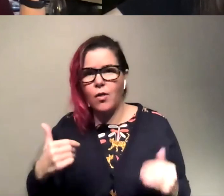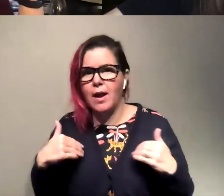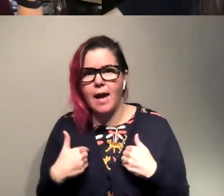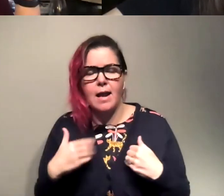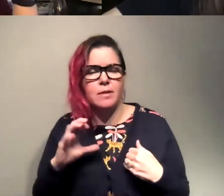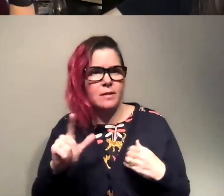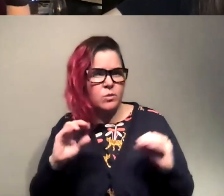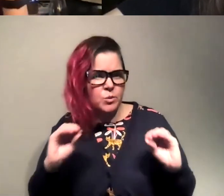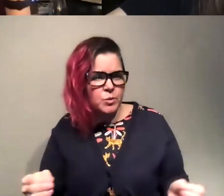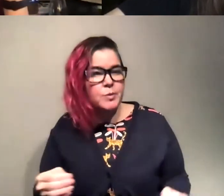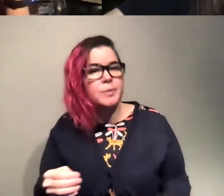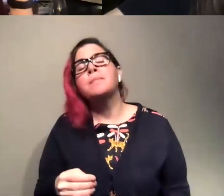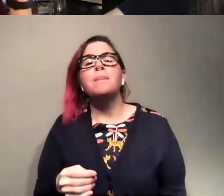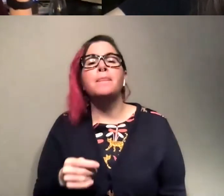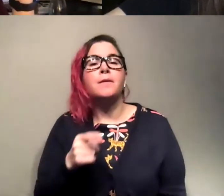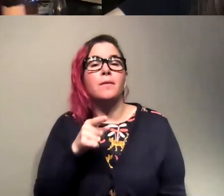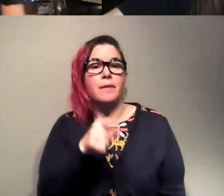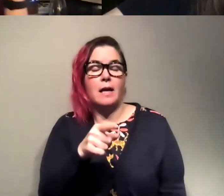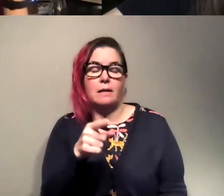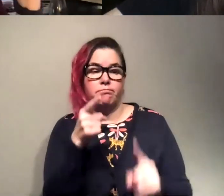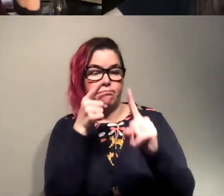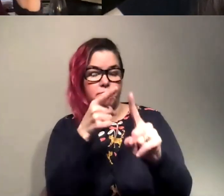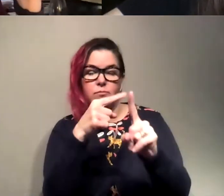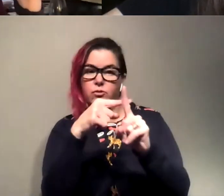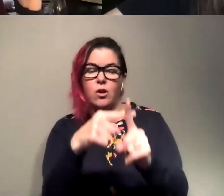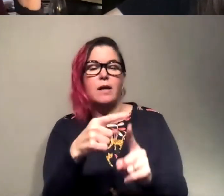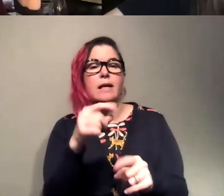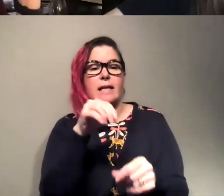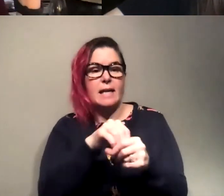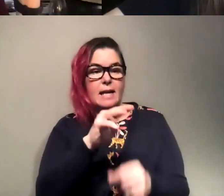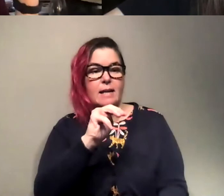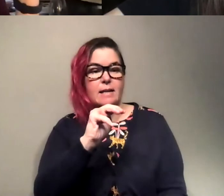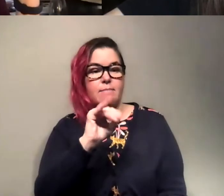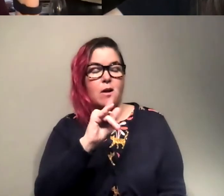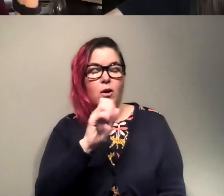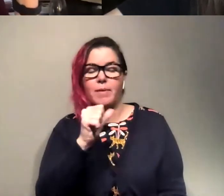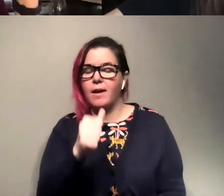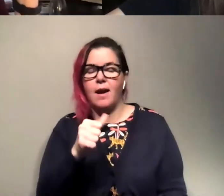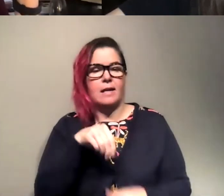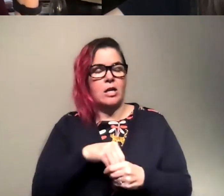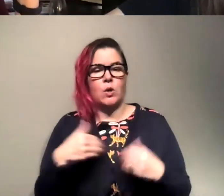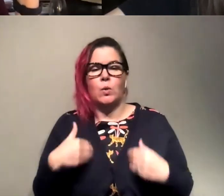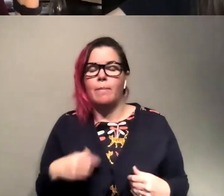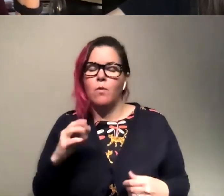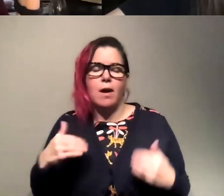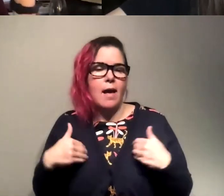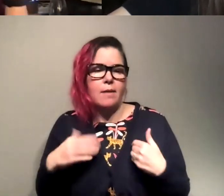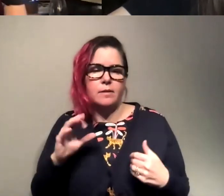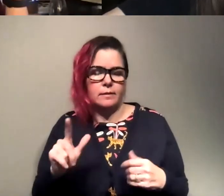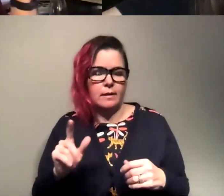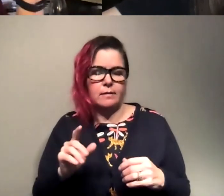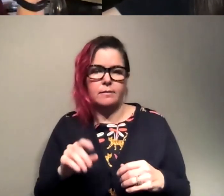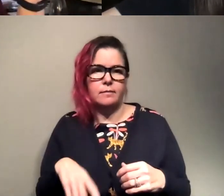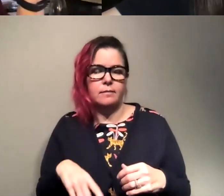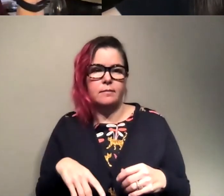it. And so that's like the ideal target, something that's in a microbe, but not in a human or an animal cell, right?